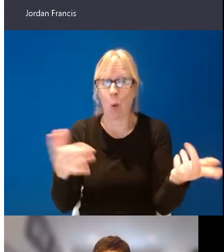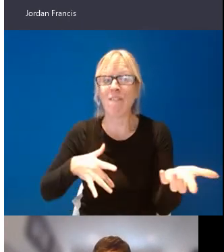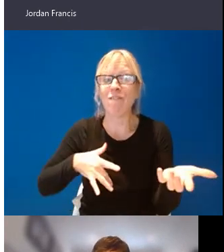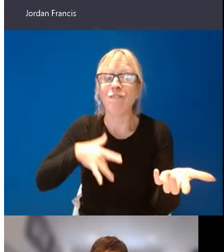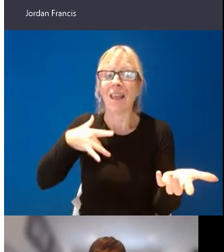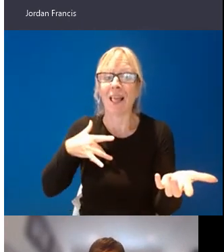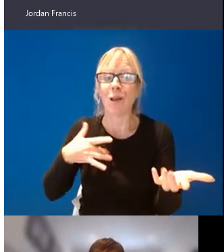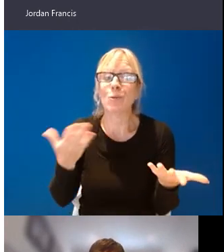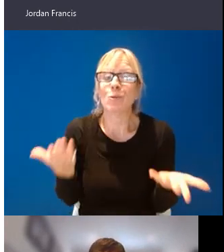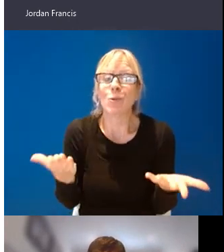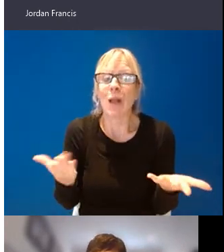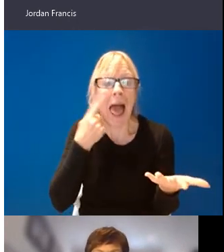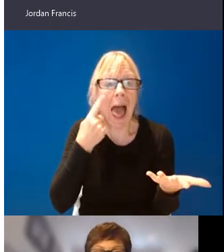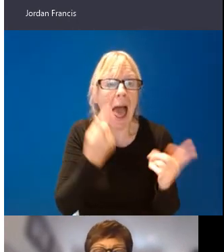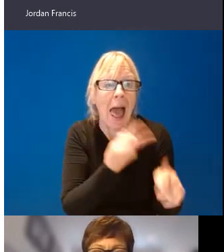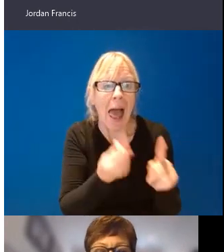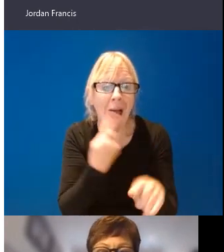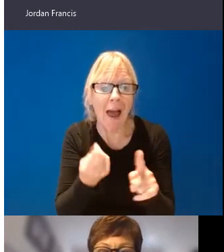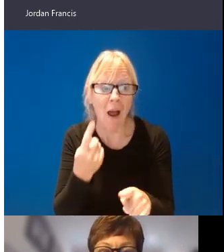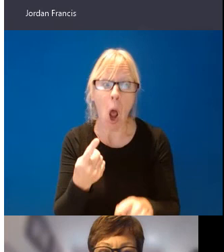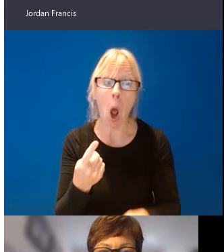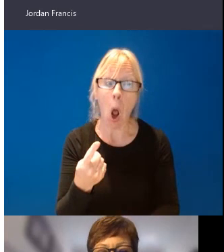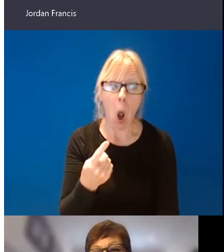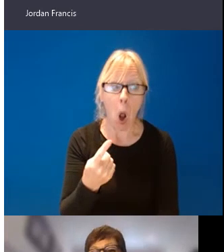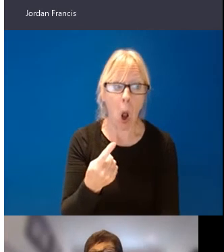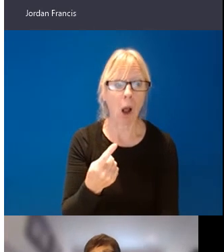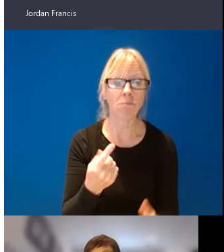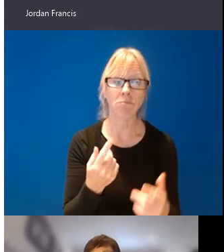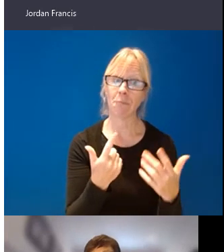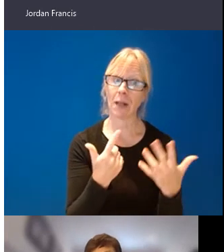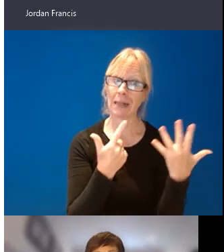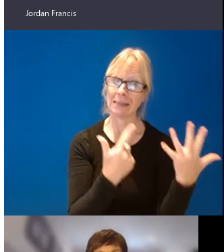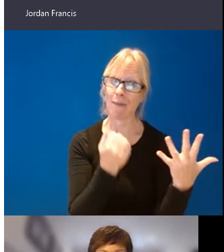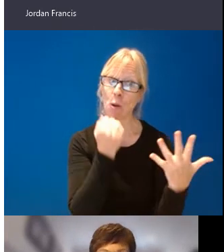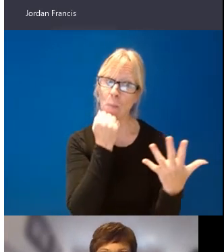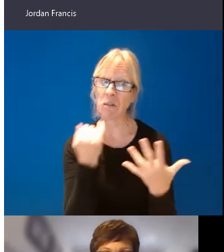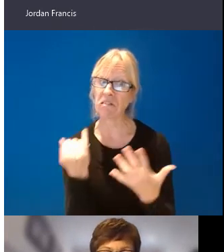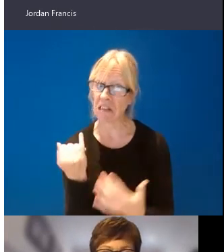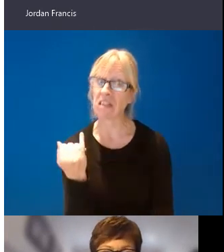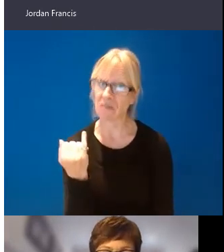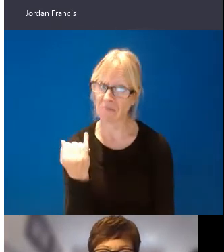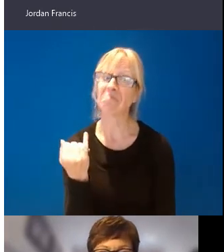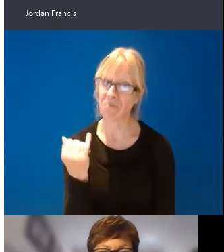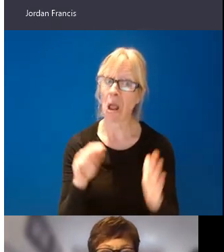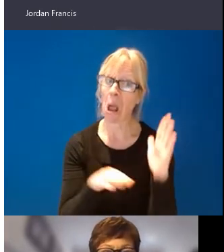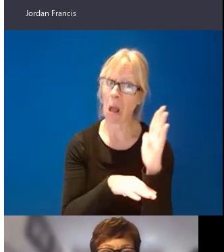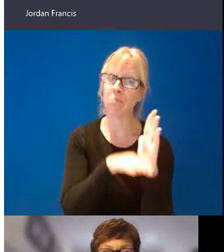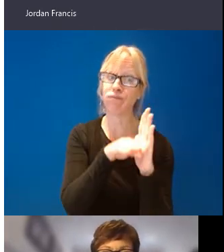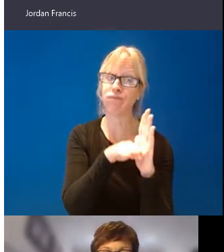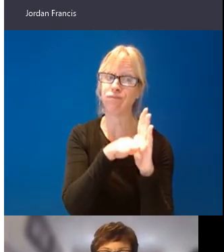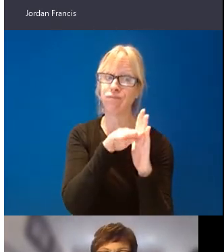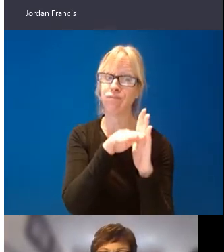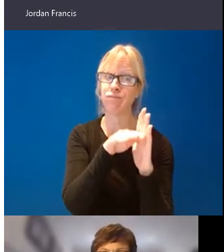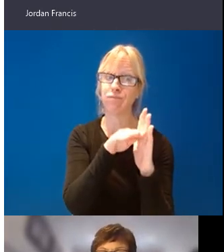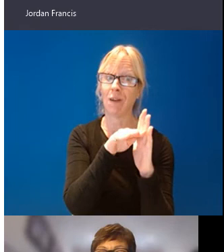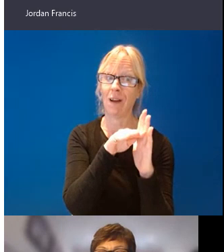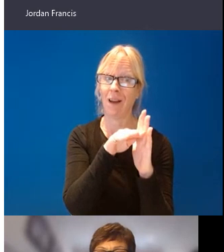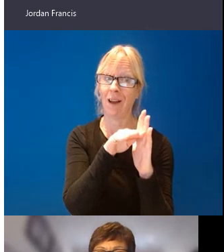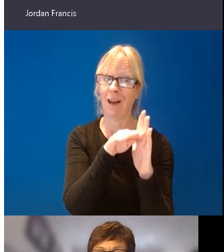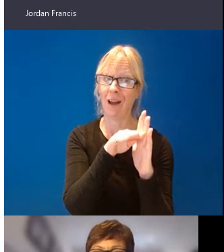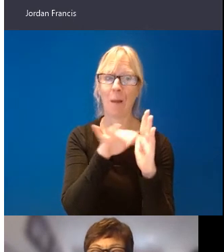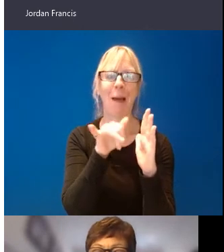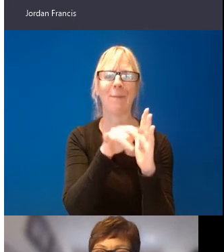group's feeling today. Oh, not bad, 7.6. That's pretty good, better than it was first thing. Everyone was having a bit of a slump first thing this morning, but it